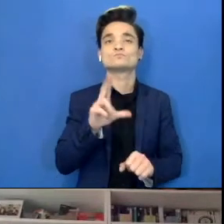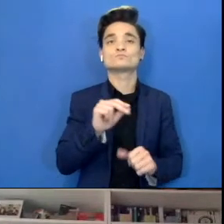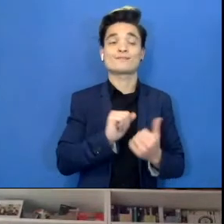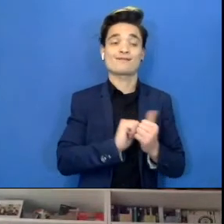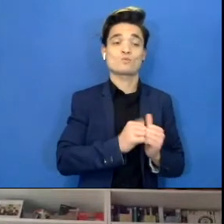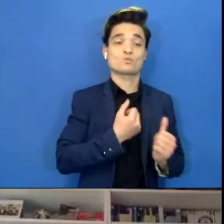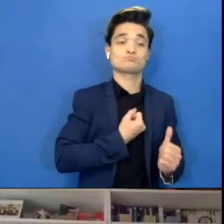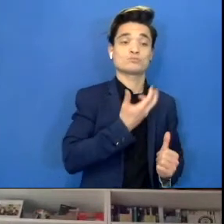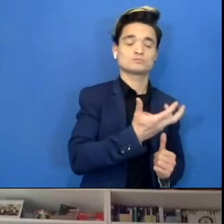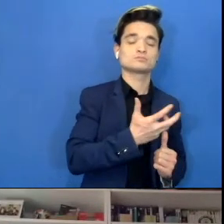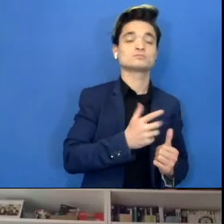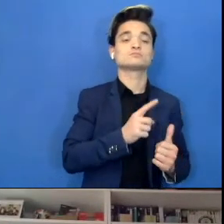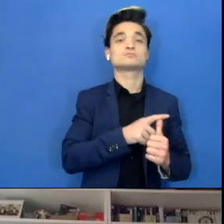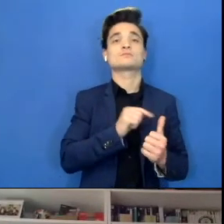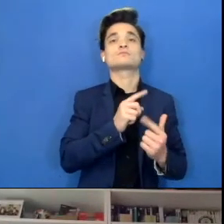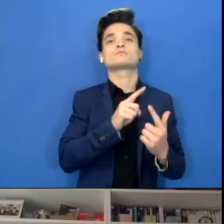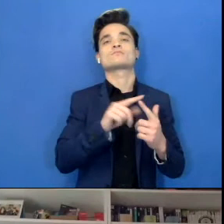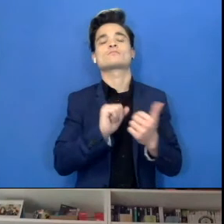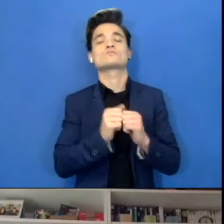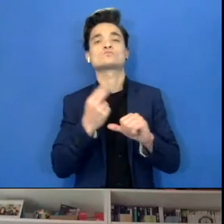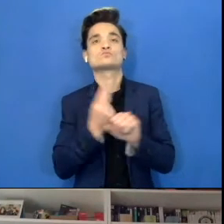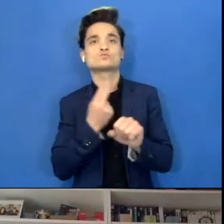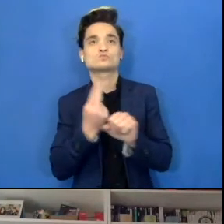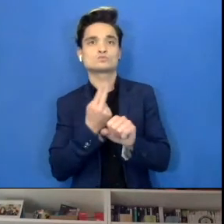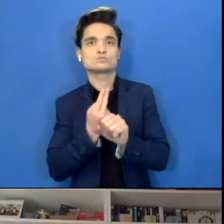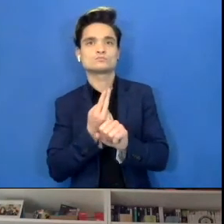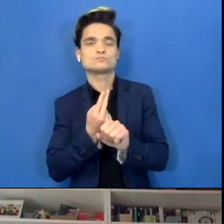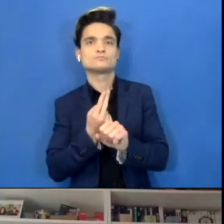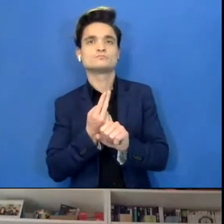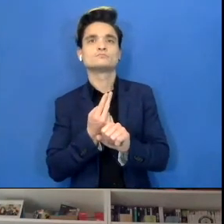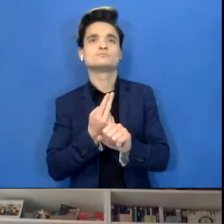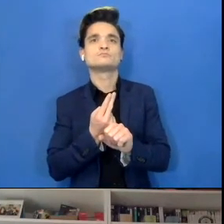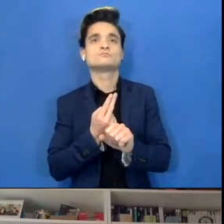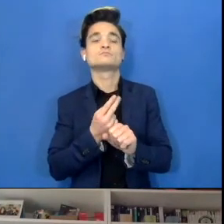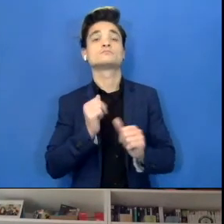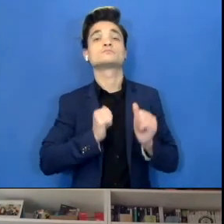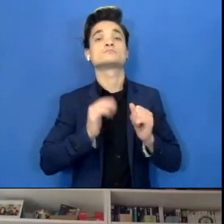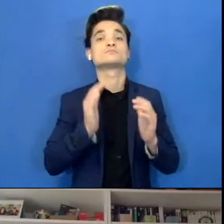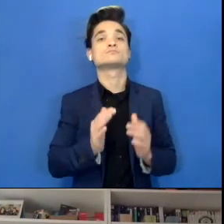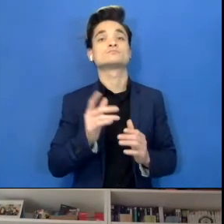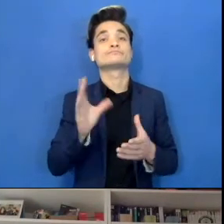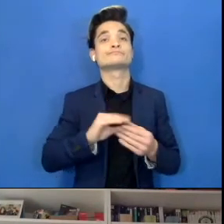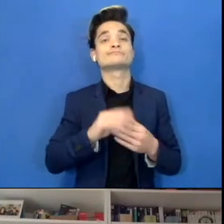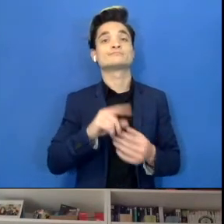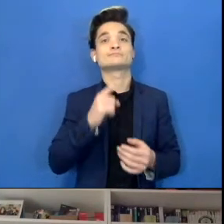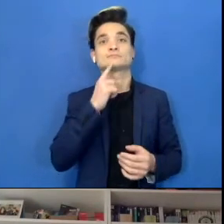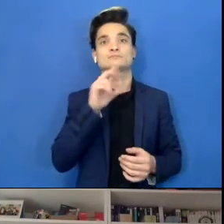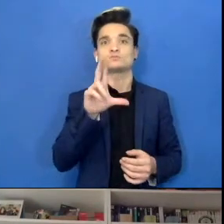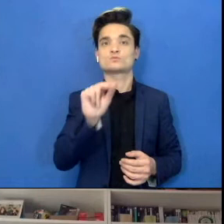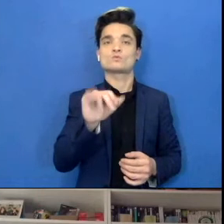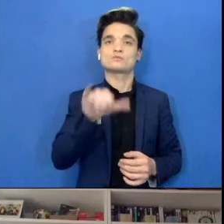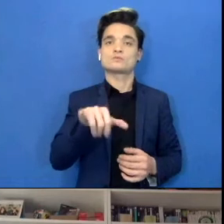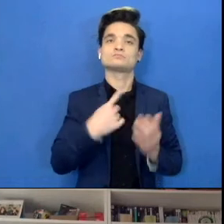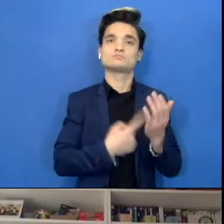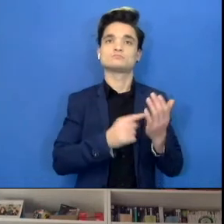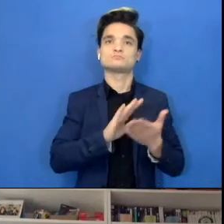just the act of saying no, it is so hard. Again, especially in a world where yes and seems to be this dumb